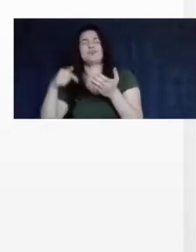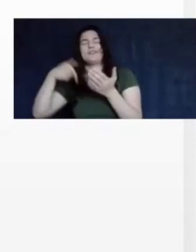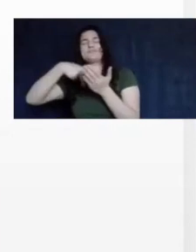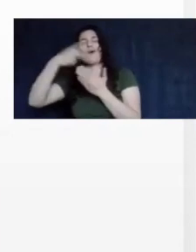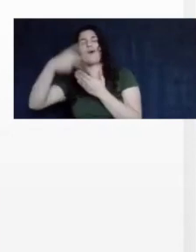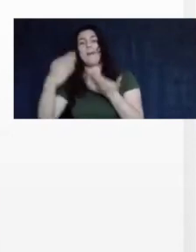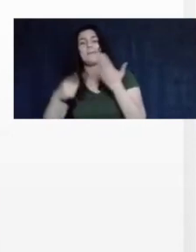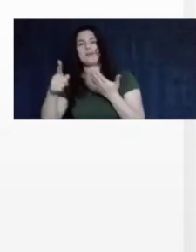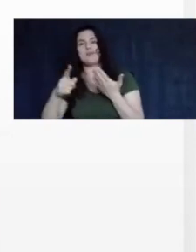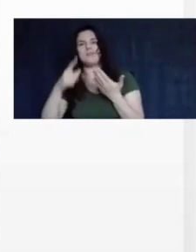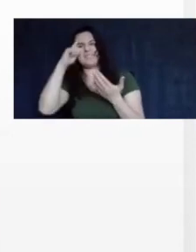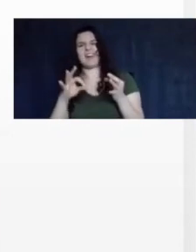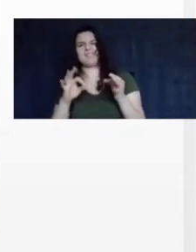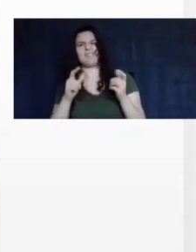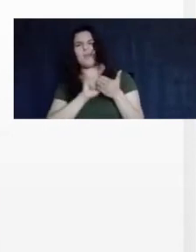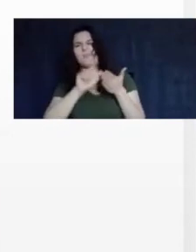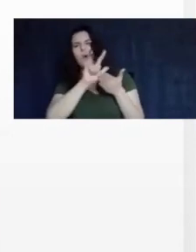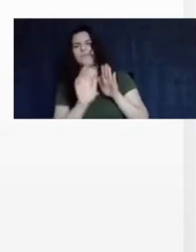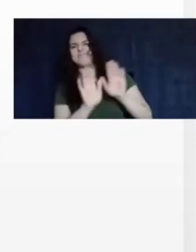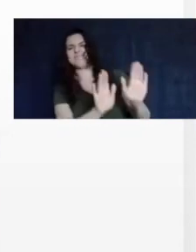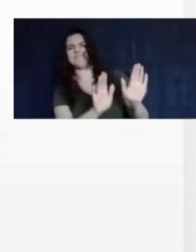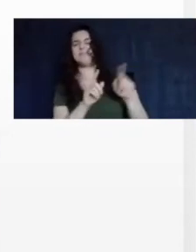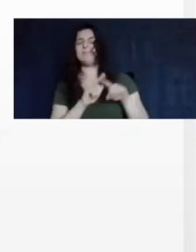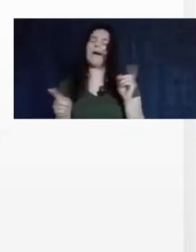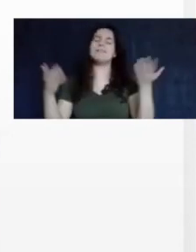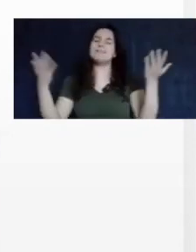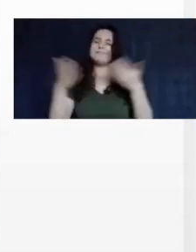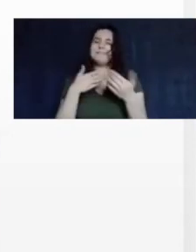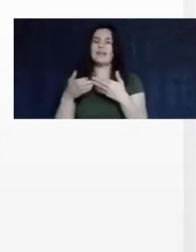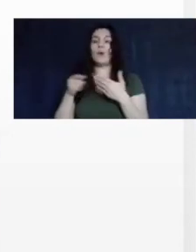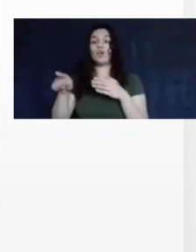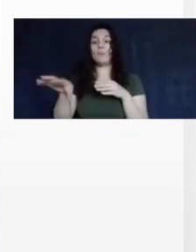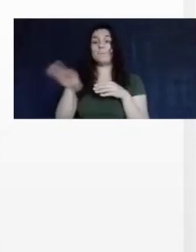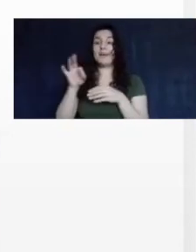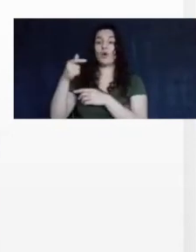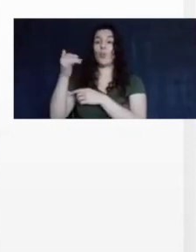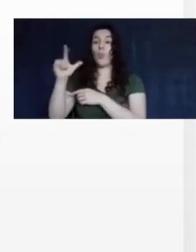do this, but our students select quantitative or qualitative,